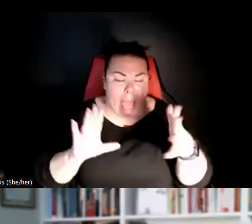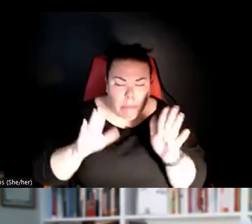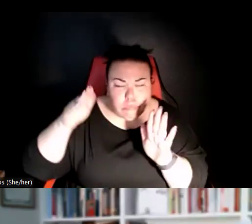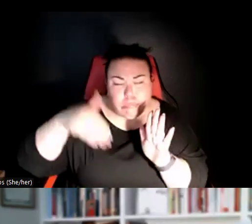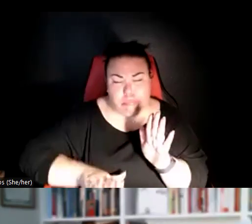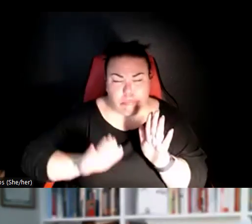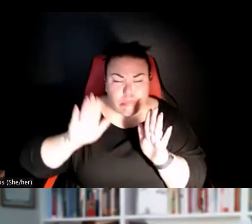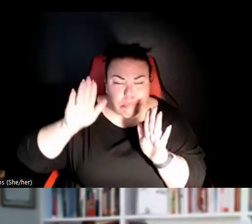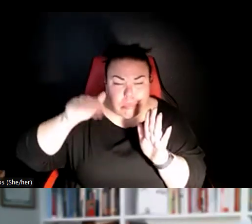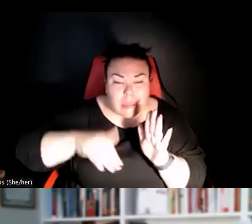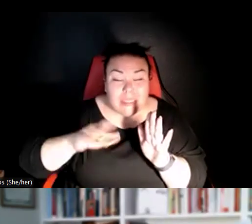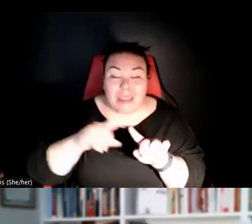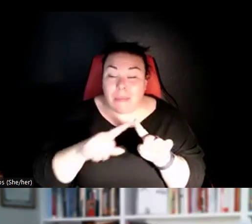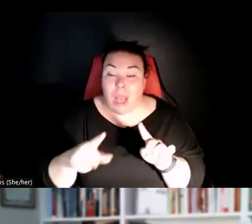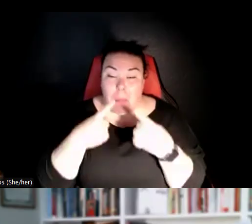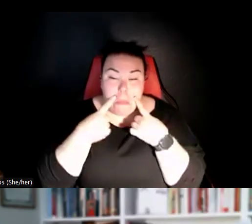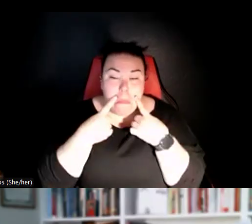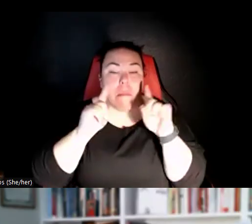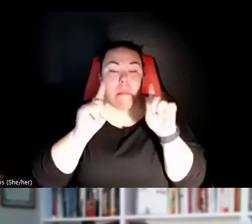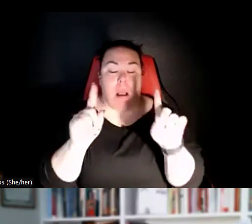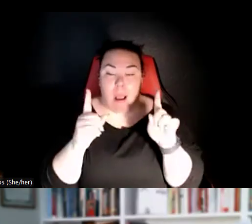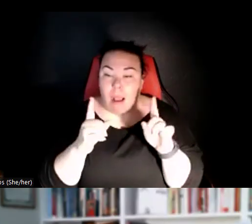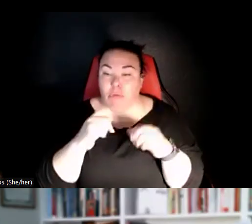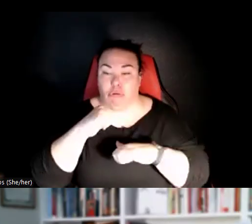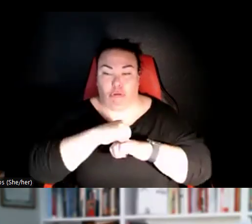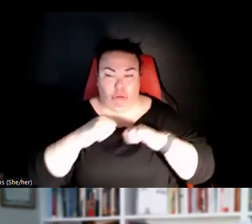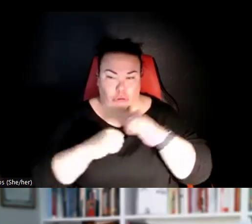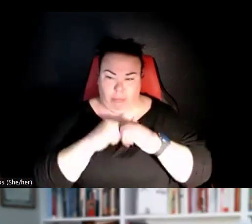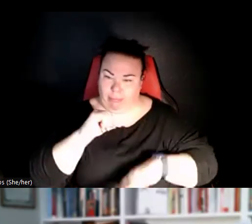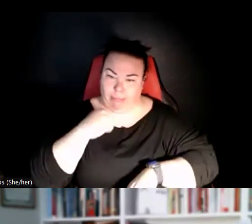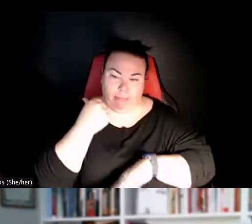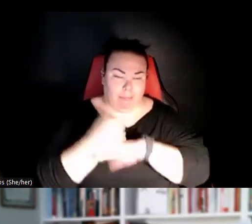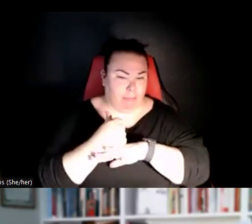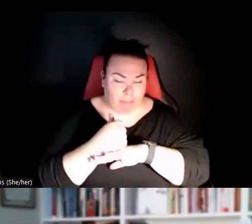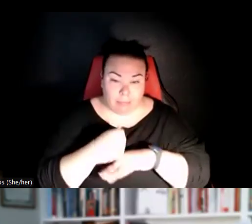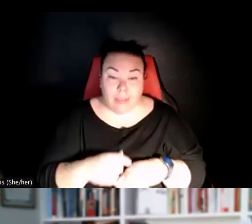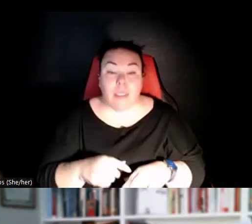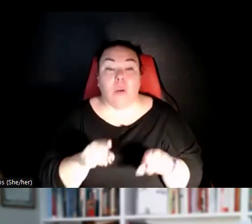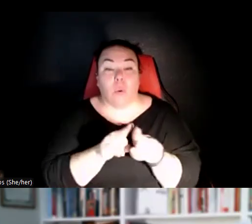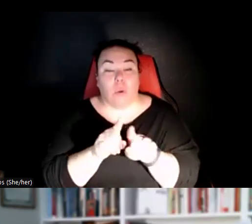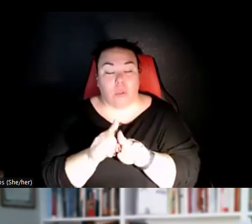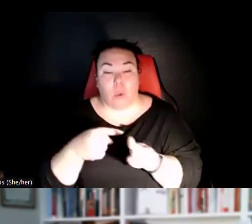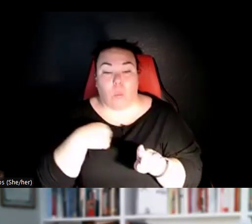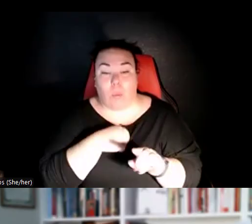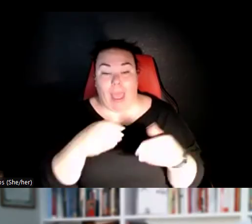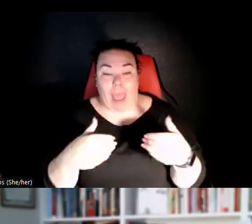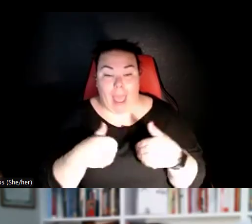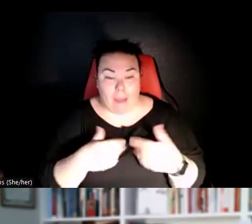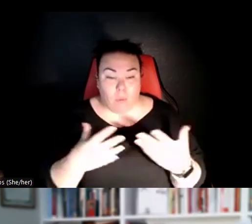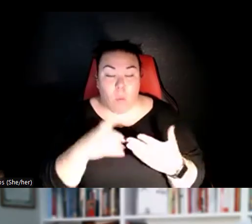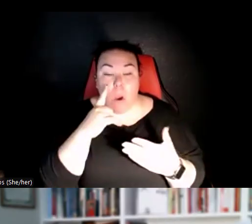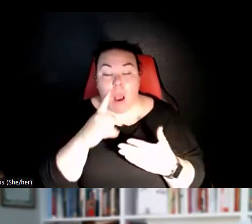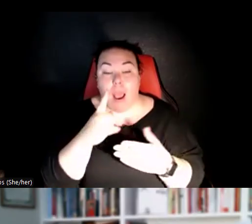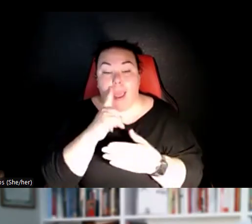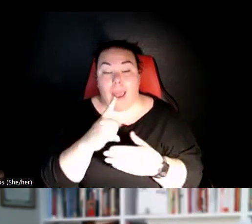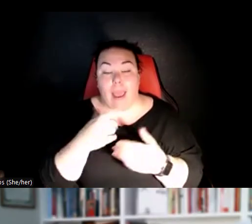finally have a structure. And we also are going to have a satellite office in the collaboratory in